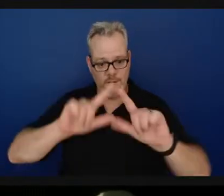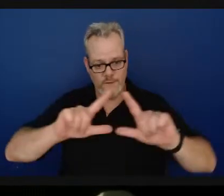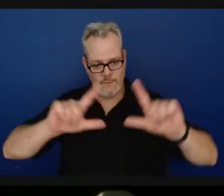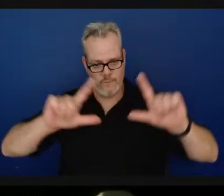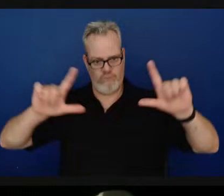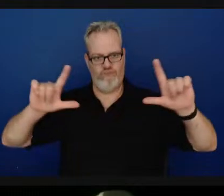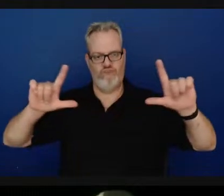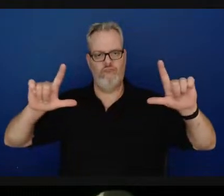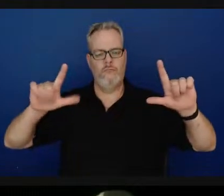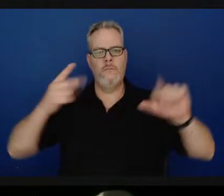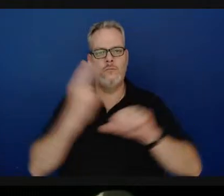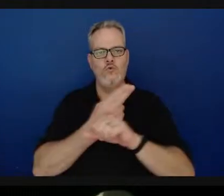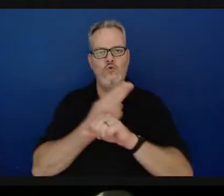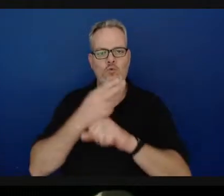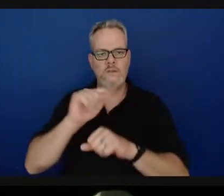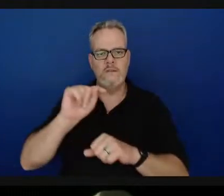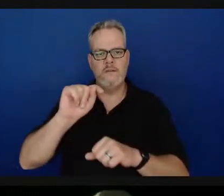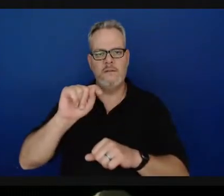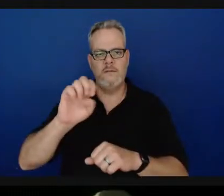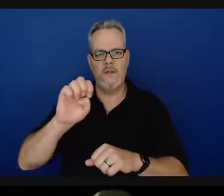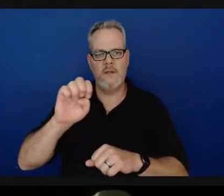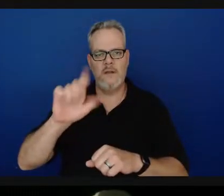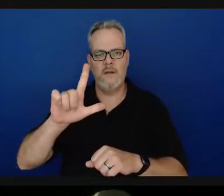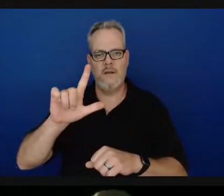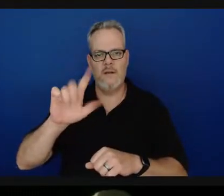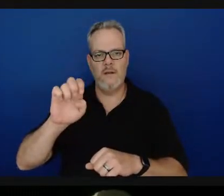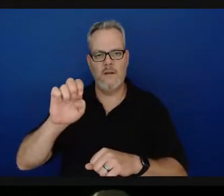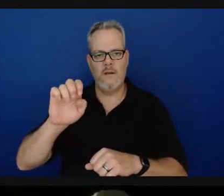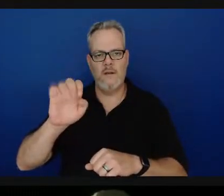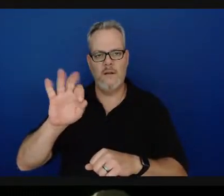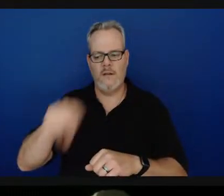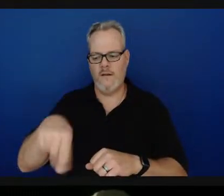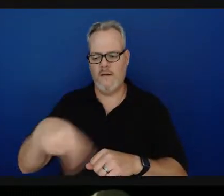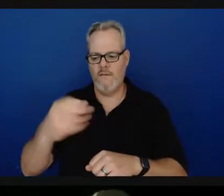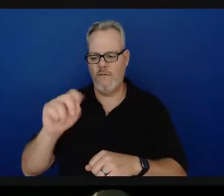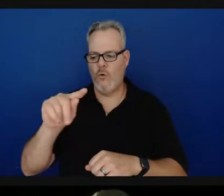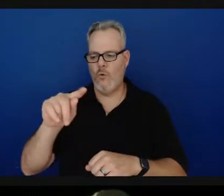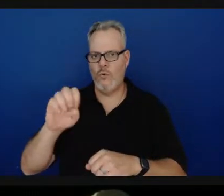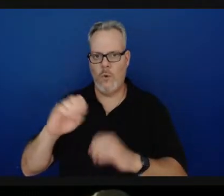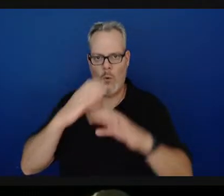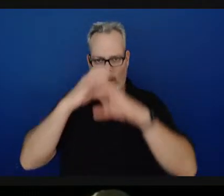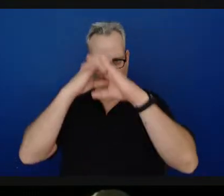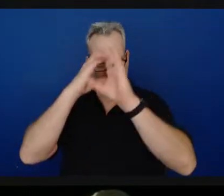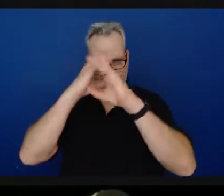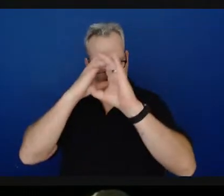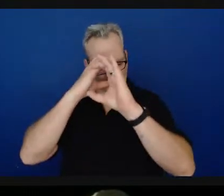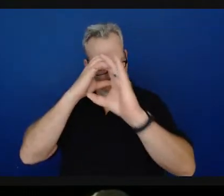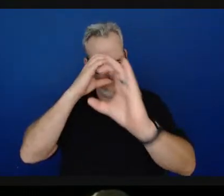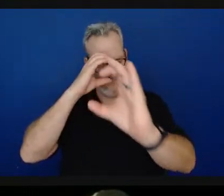there, feeding these different channels and flows, all leading into the crater.